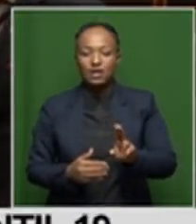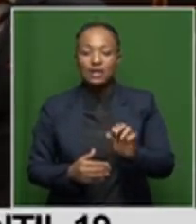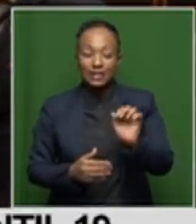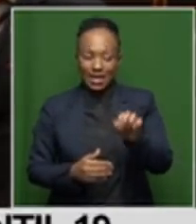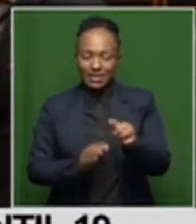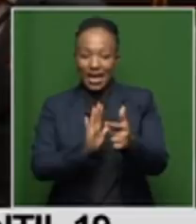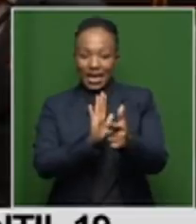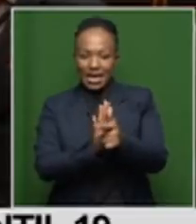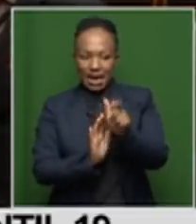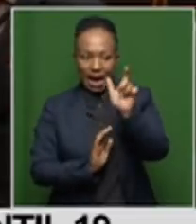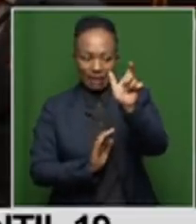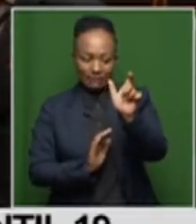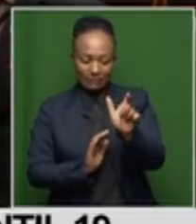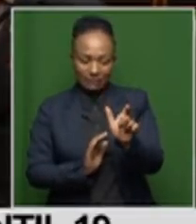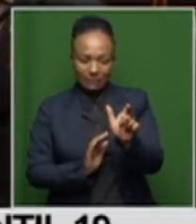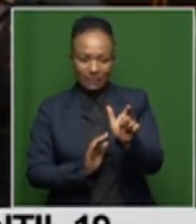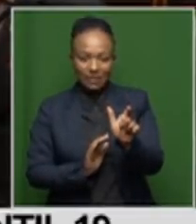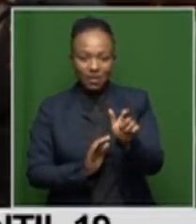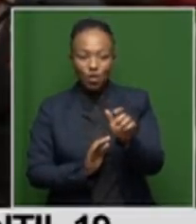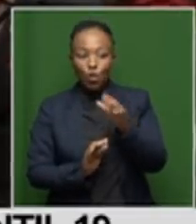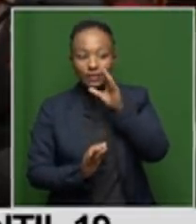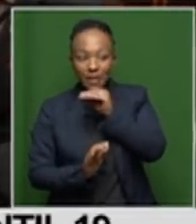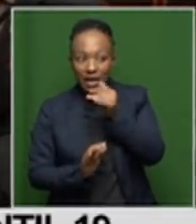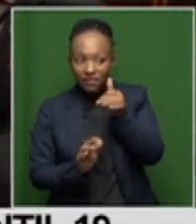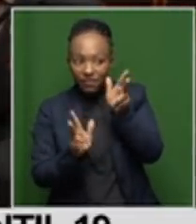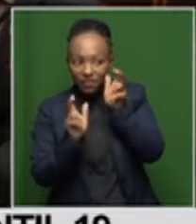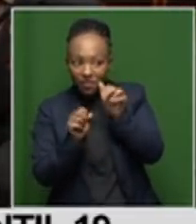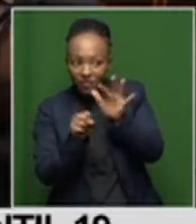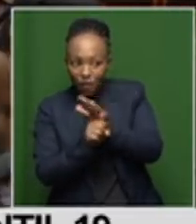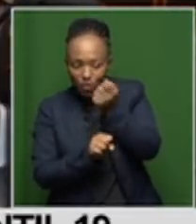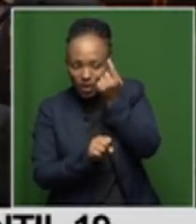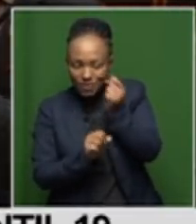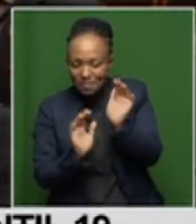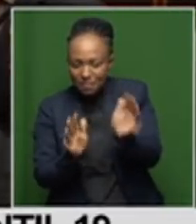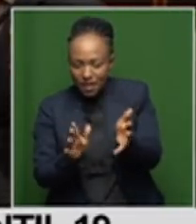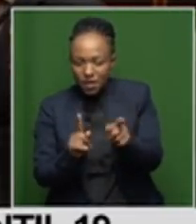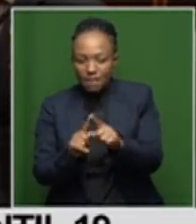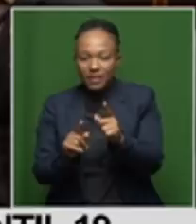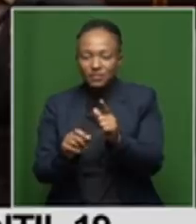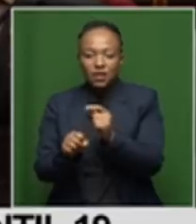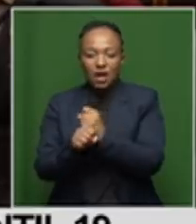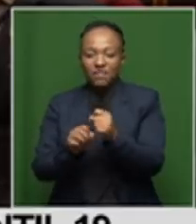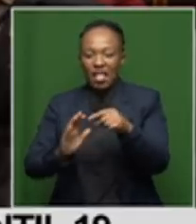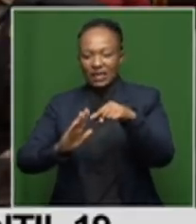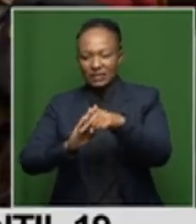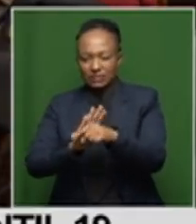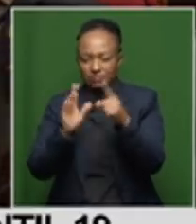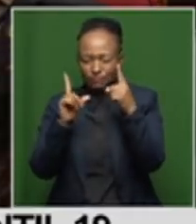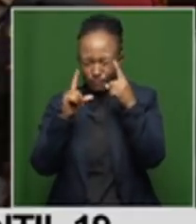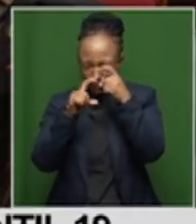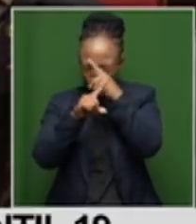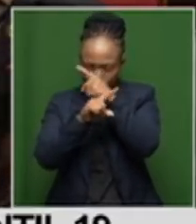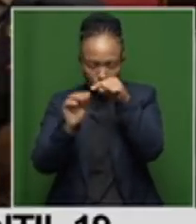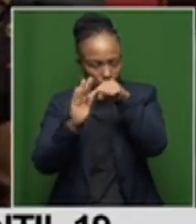which we understand fully, and fortunately, they have not delved into the complex